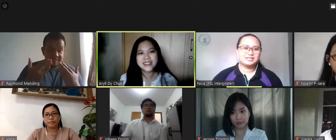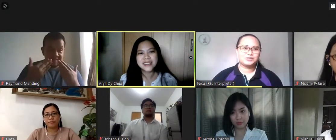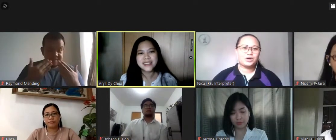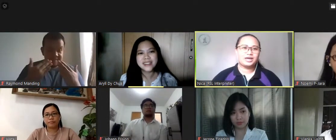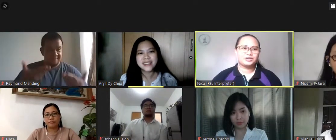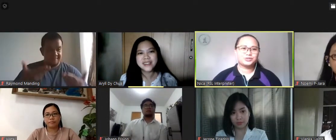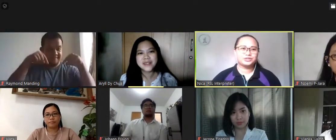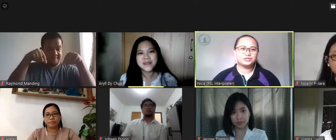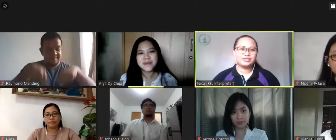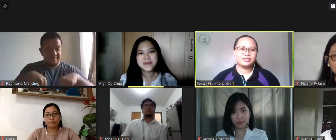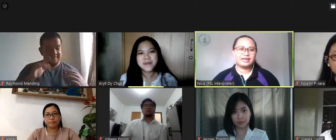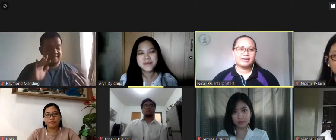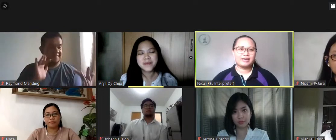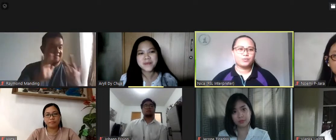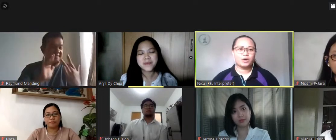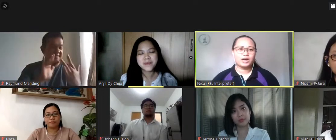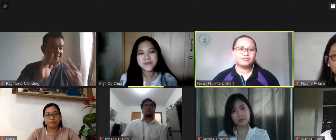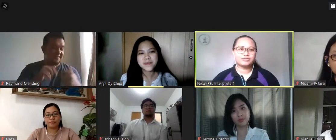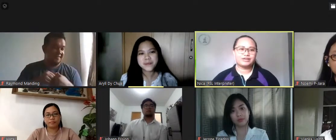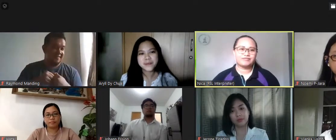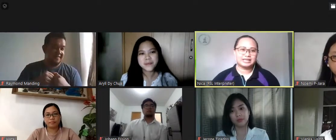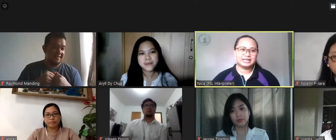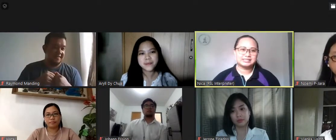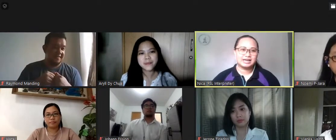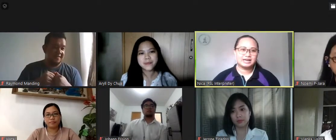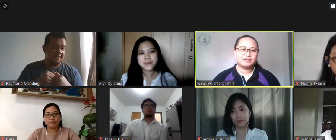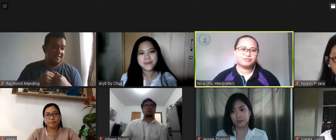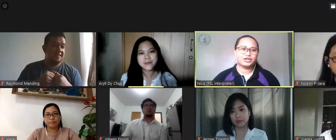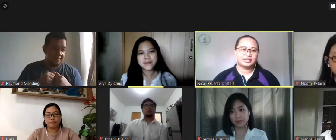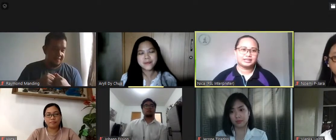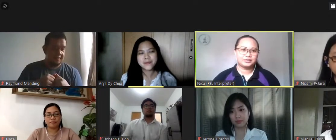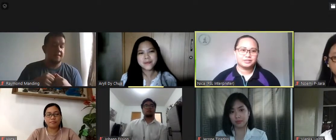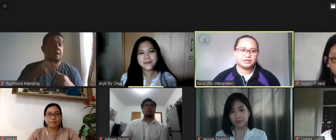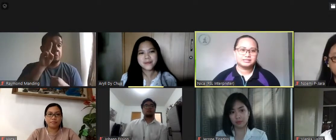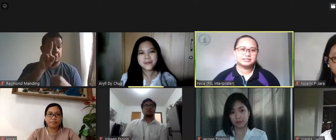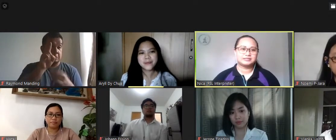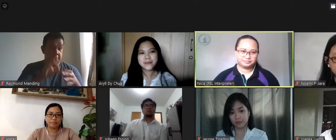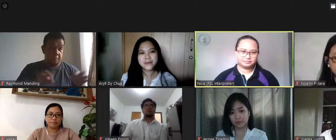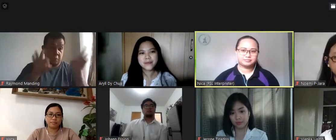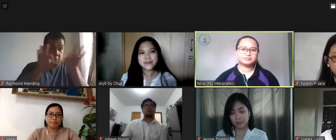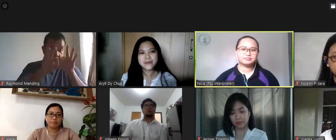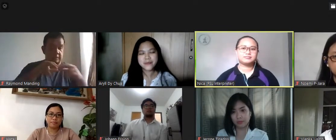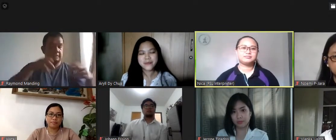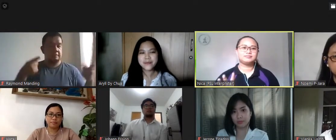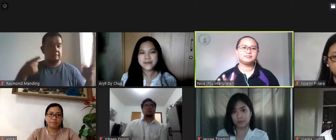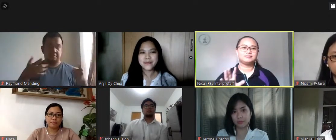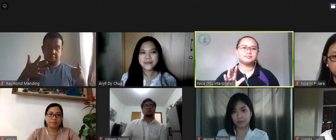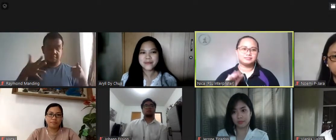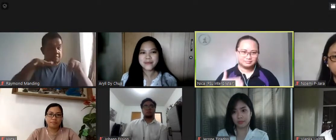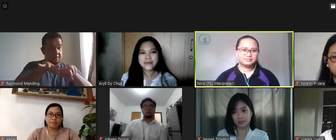Okay, so I also want to thank everyone for inviting us here, for connecting with us.